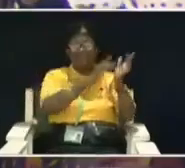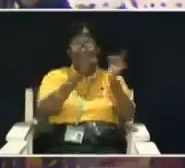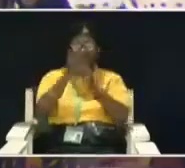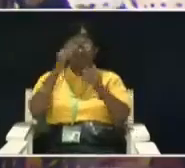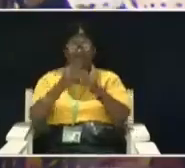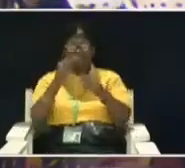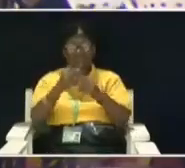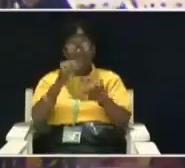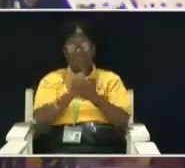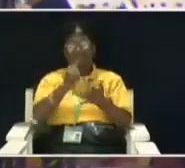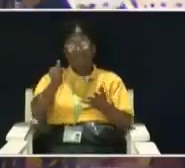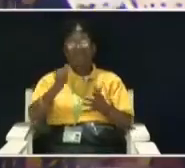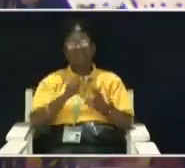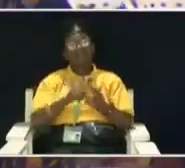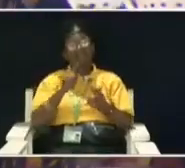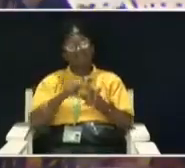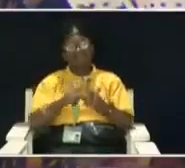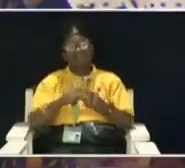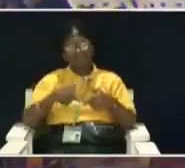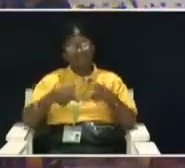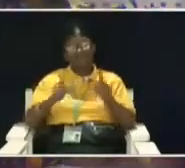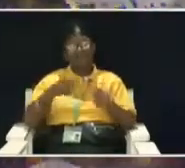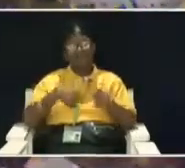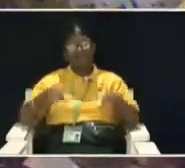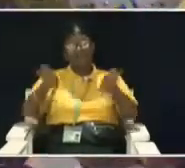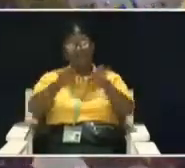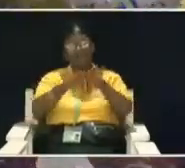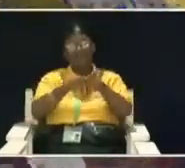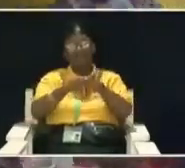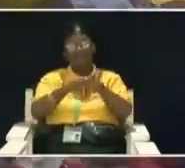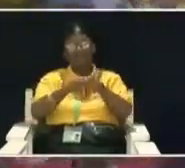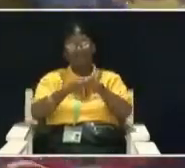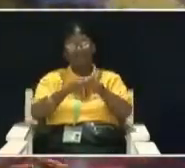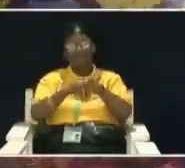But then, let me round up.